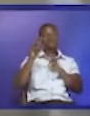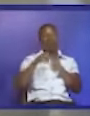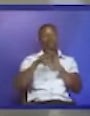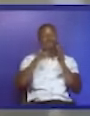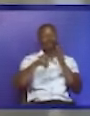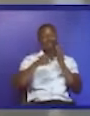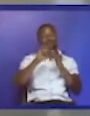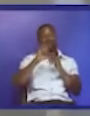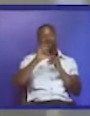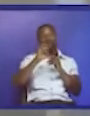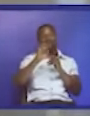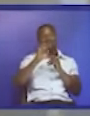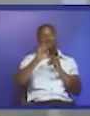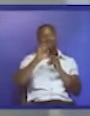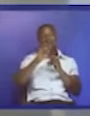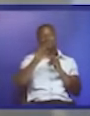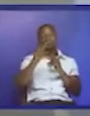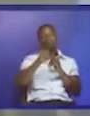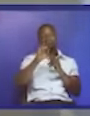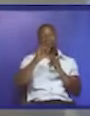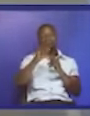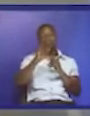30 and 31.